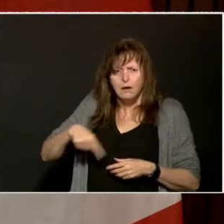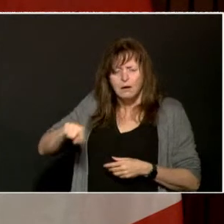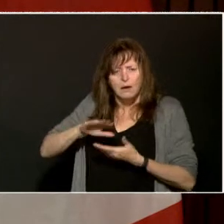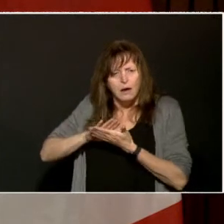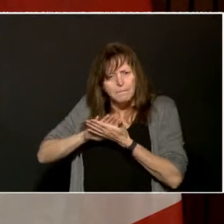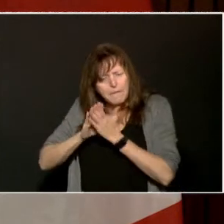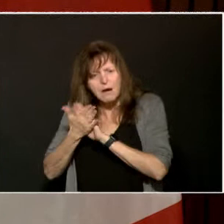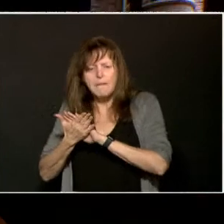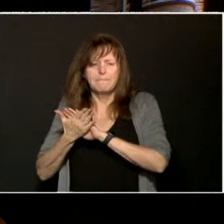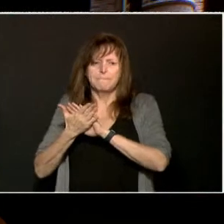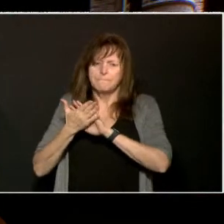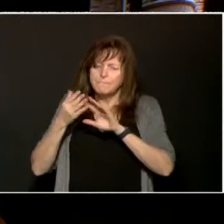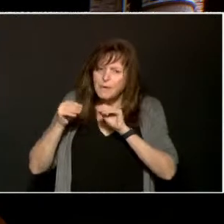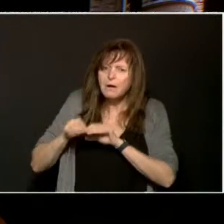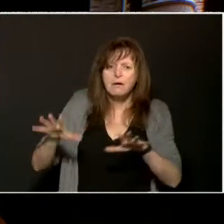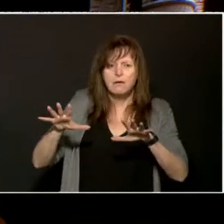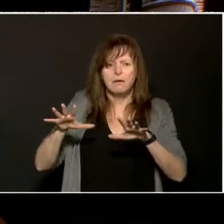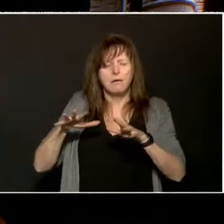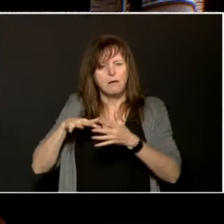This is the last question.